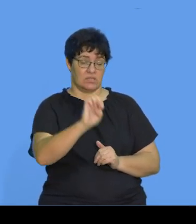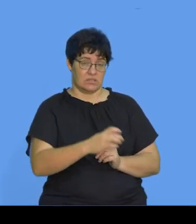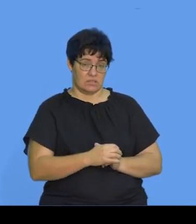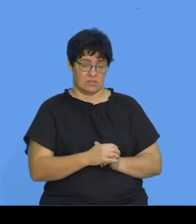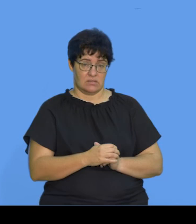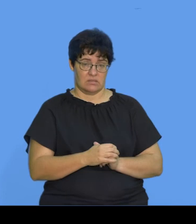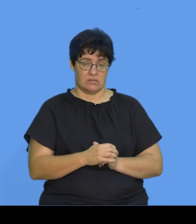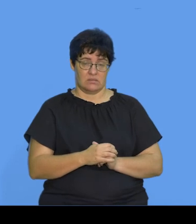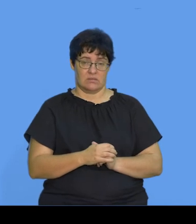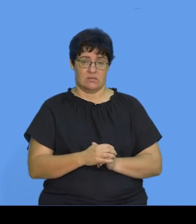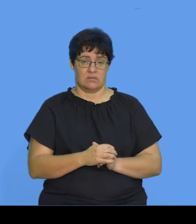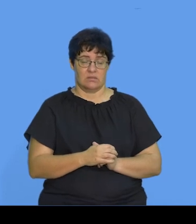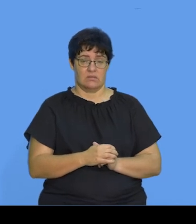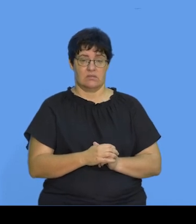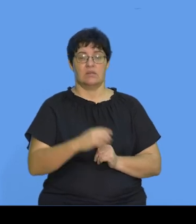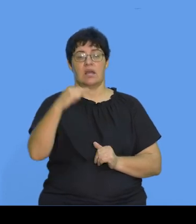fructose,